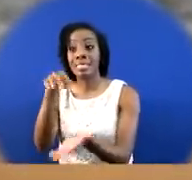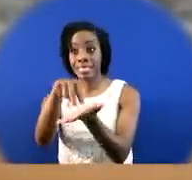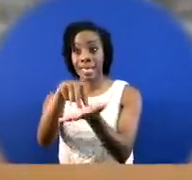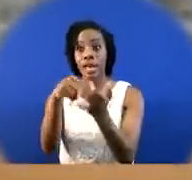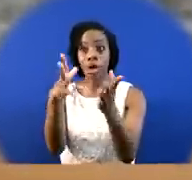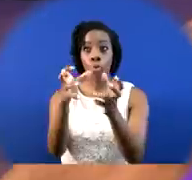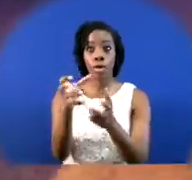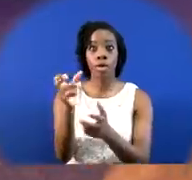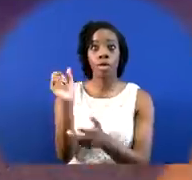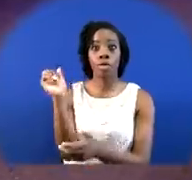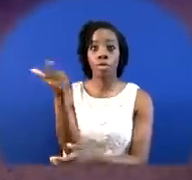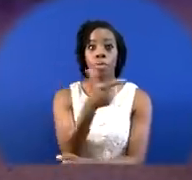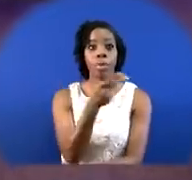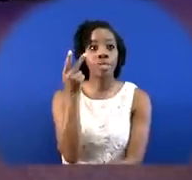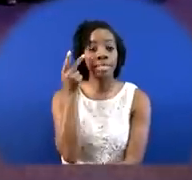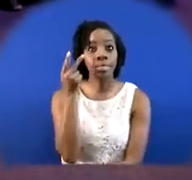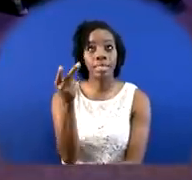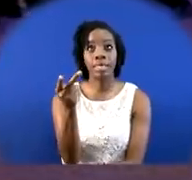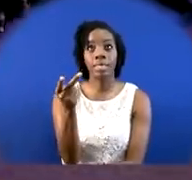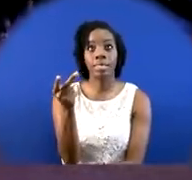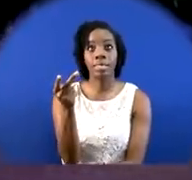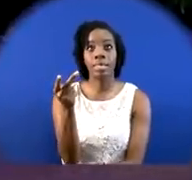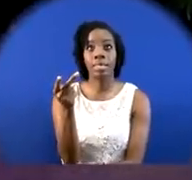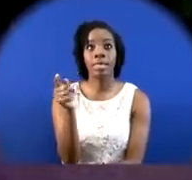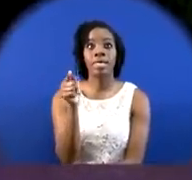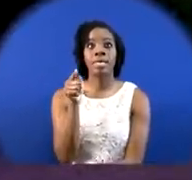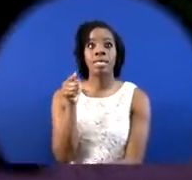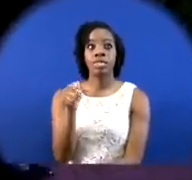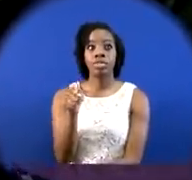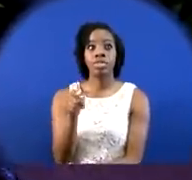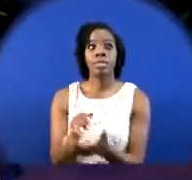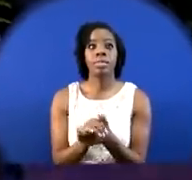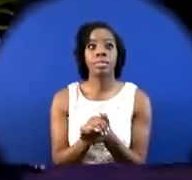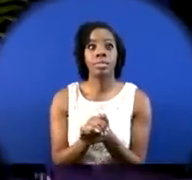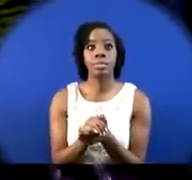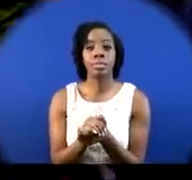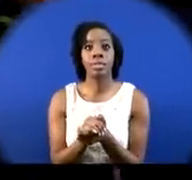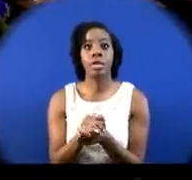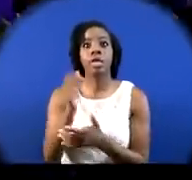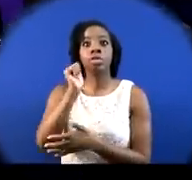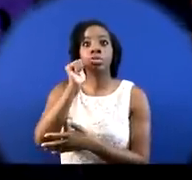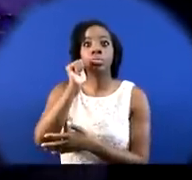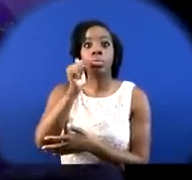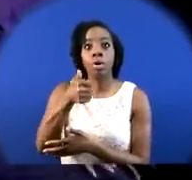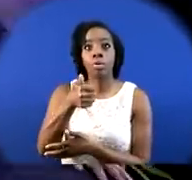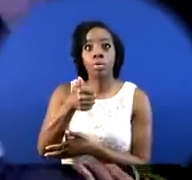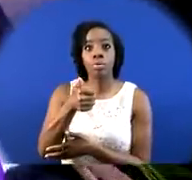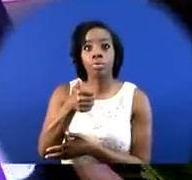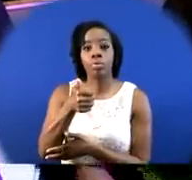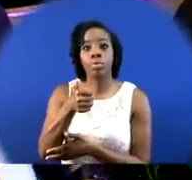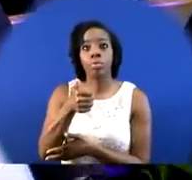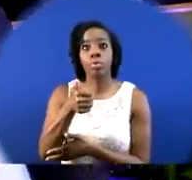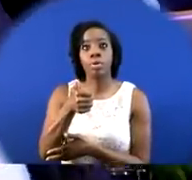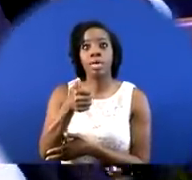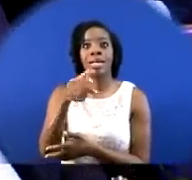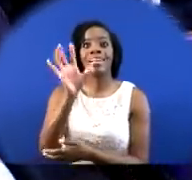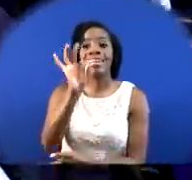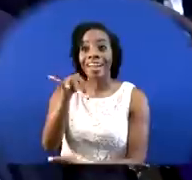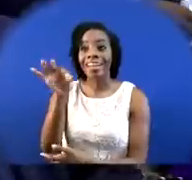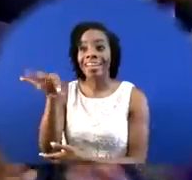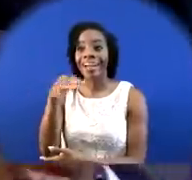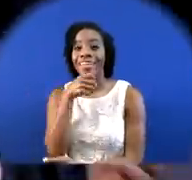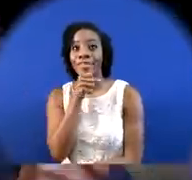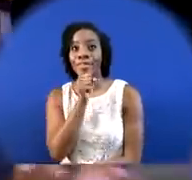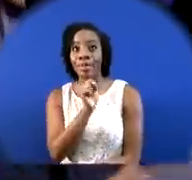see. Reverend, did you find out? Okay. This is Mother Ruth Reed, and tomorrow, she'll be 99 years